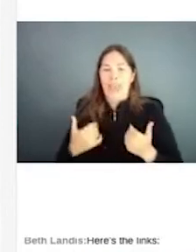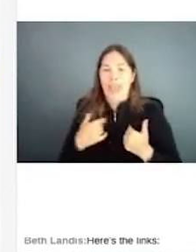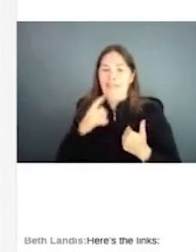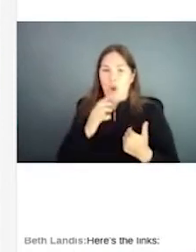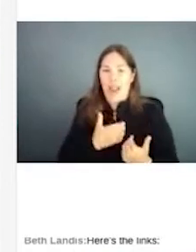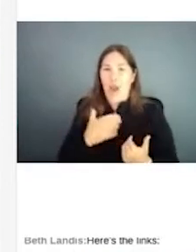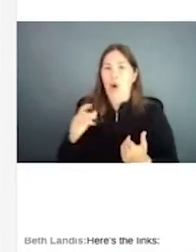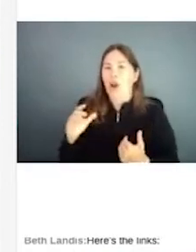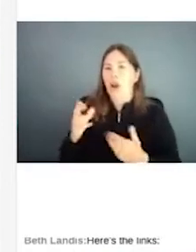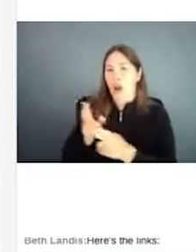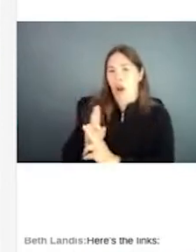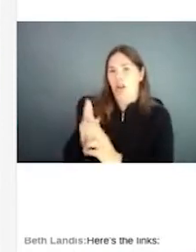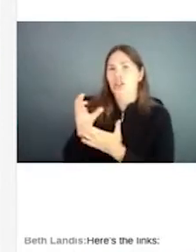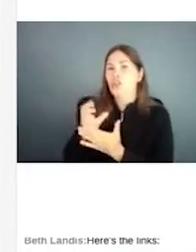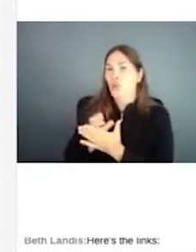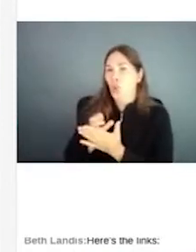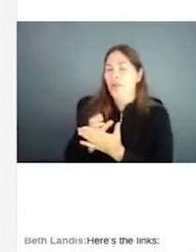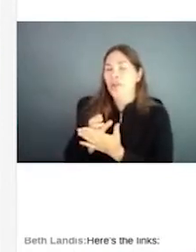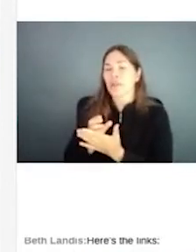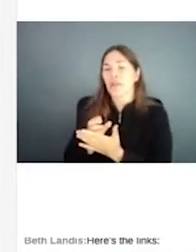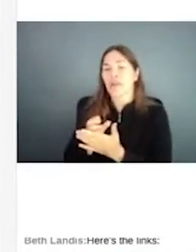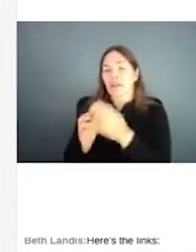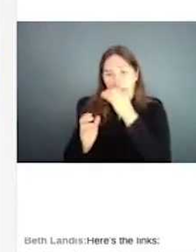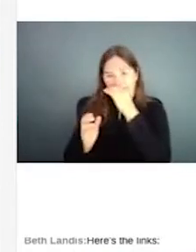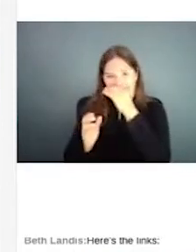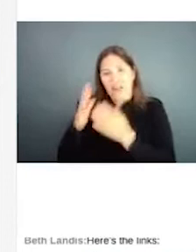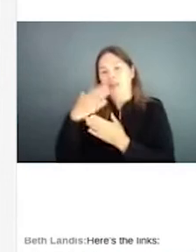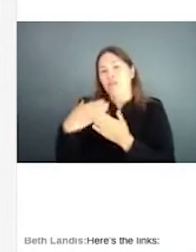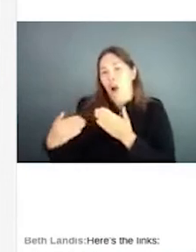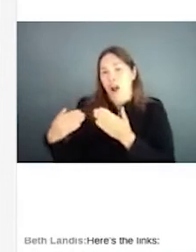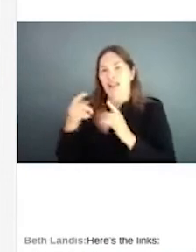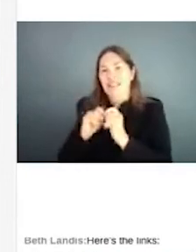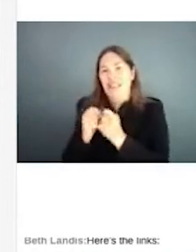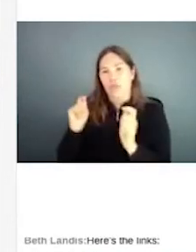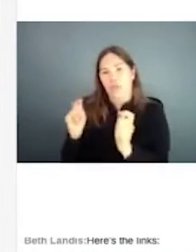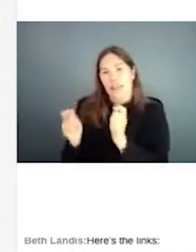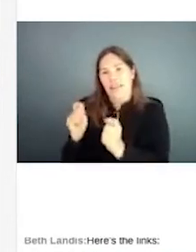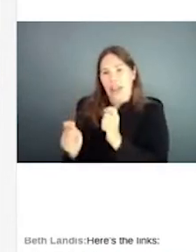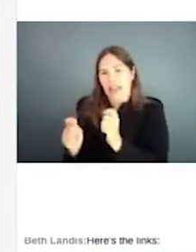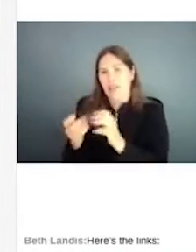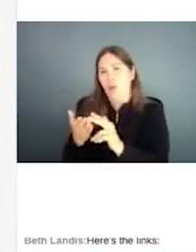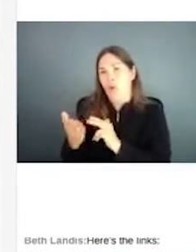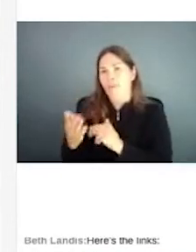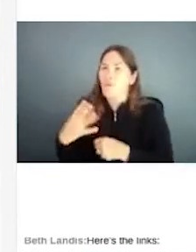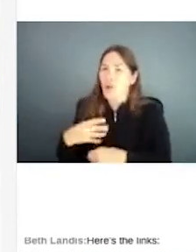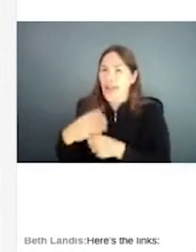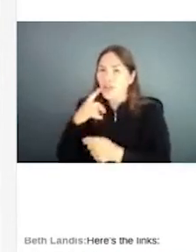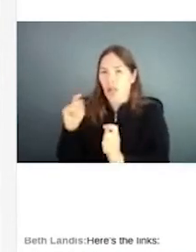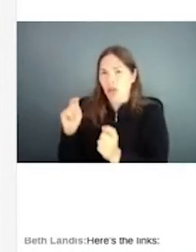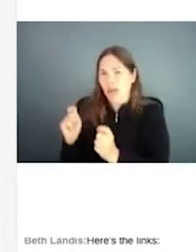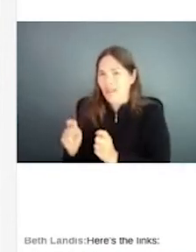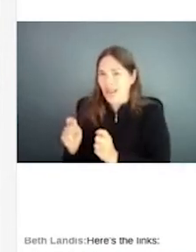projects. Now I am going in as a part of a team to revise these over 4 days, but this is